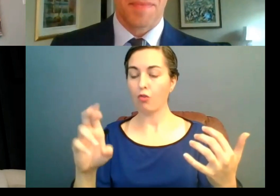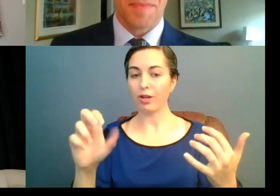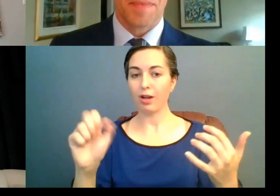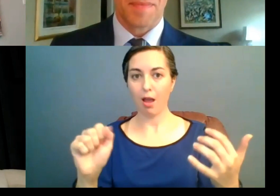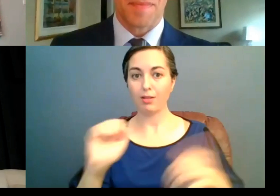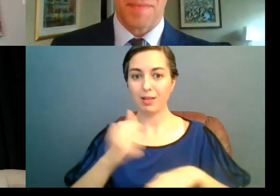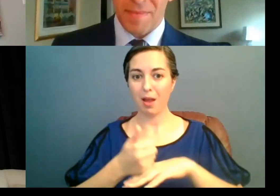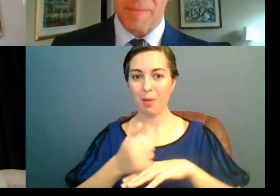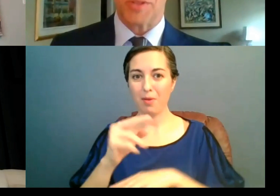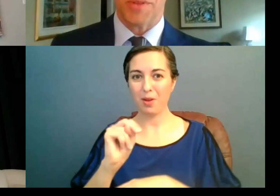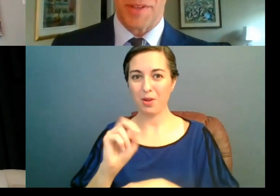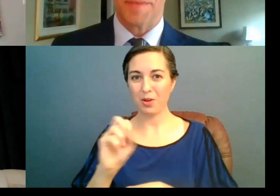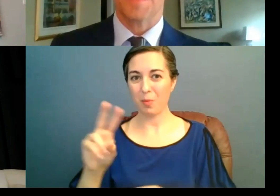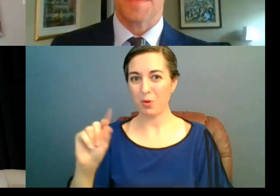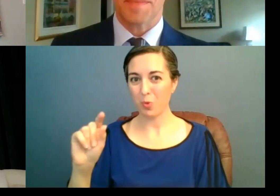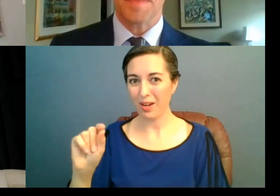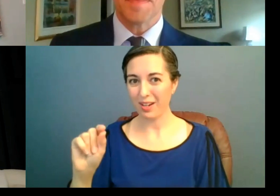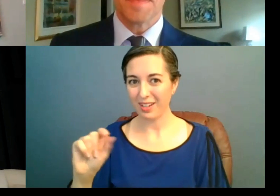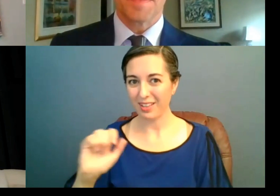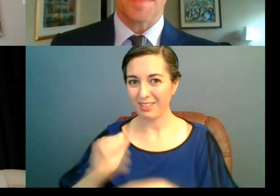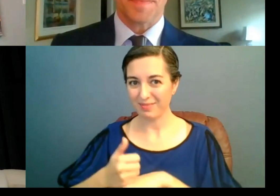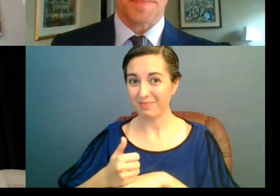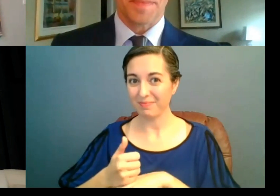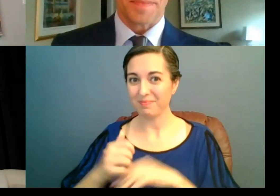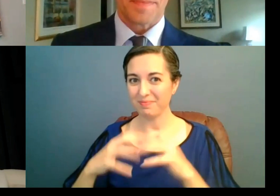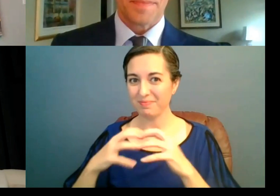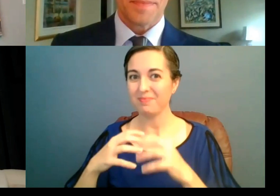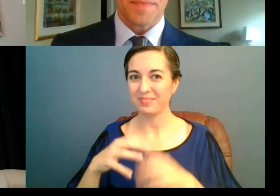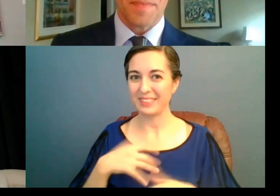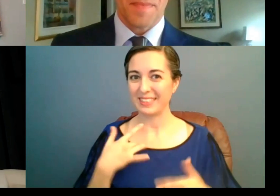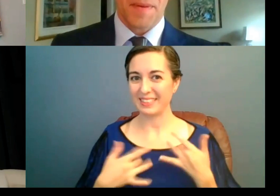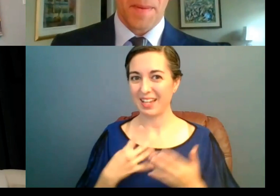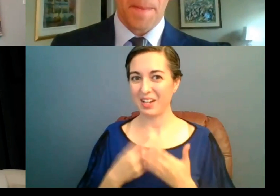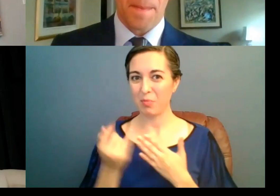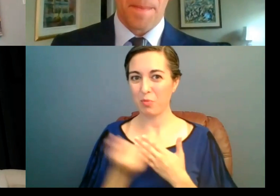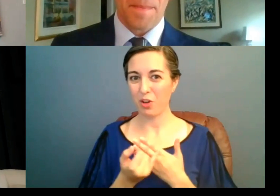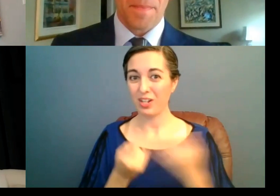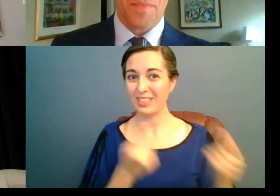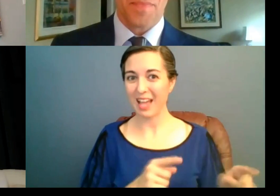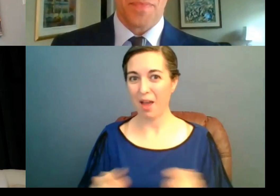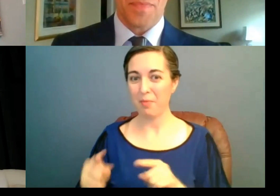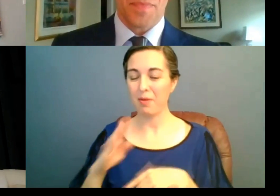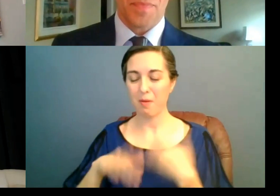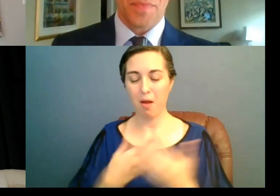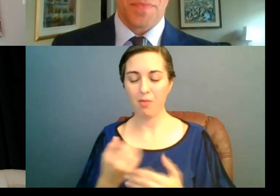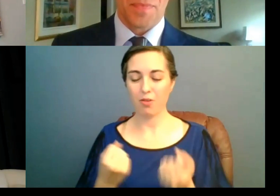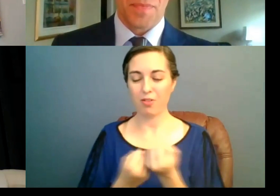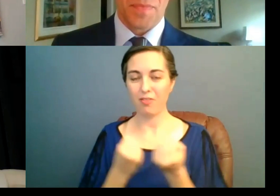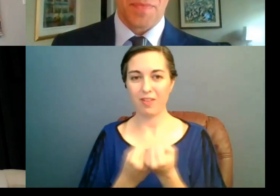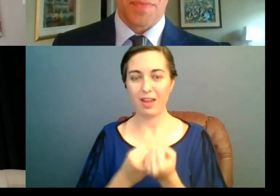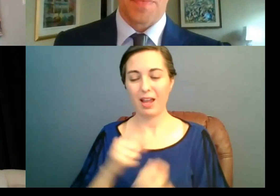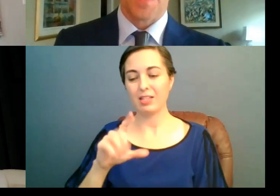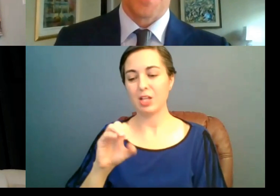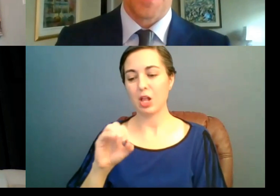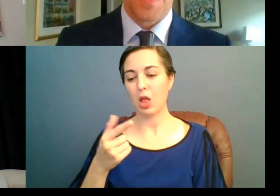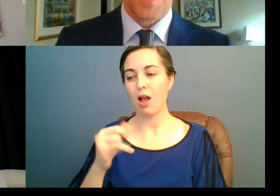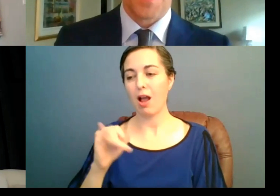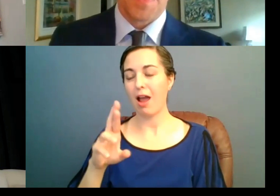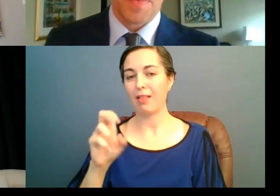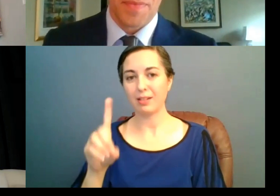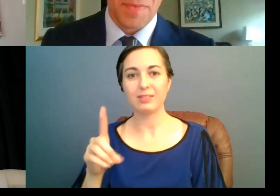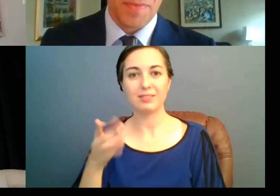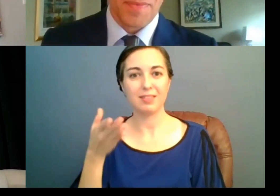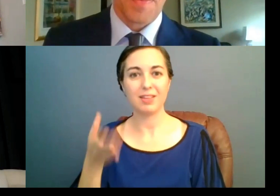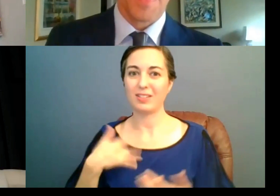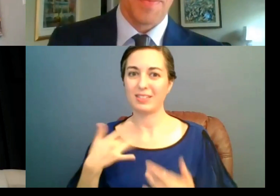which is a very exciting project and happening for all of our fans in Long Island. So my role is